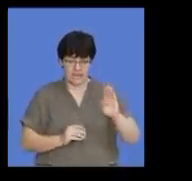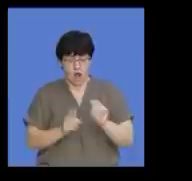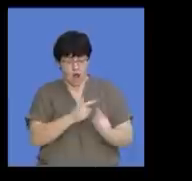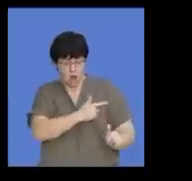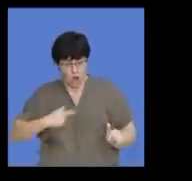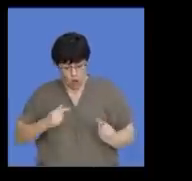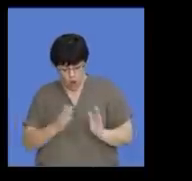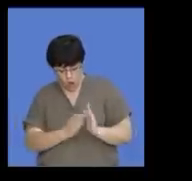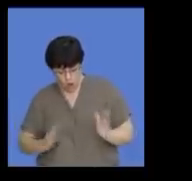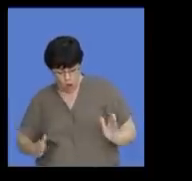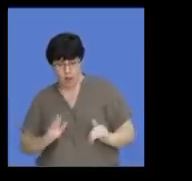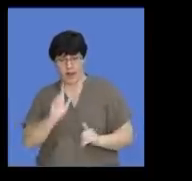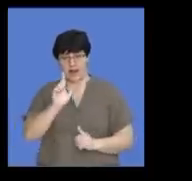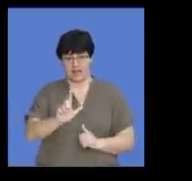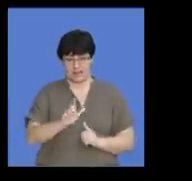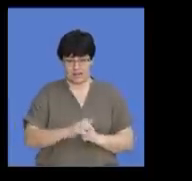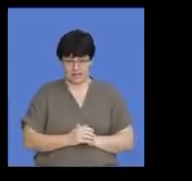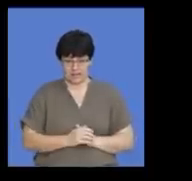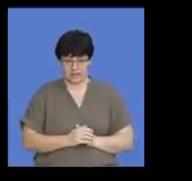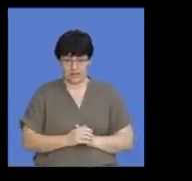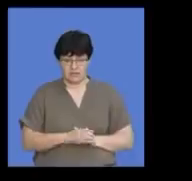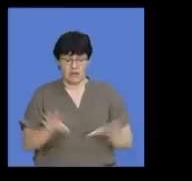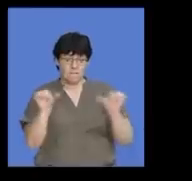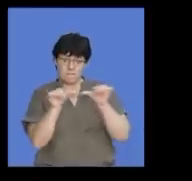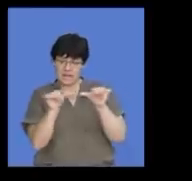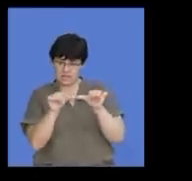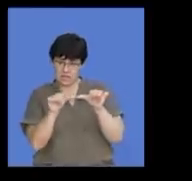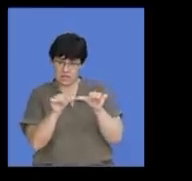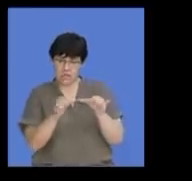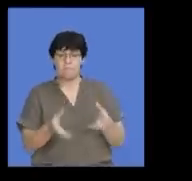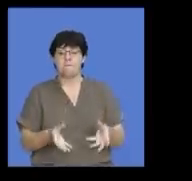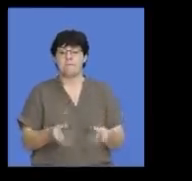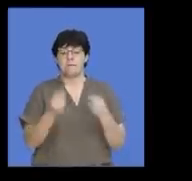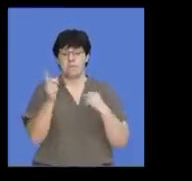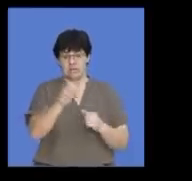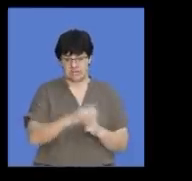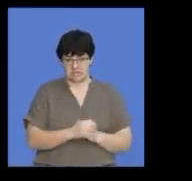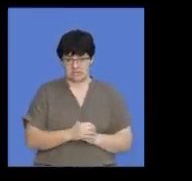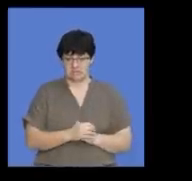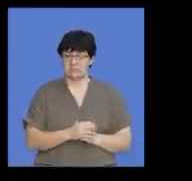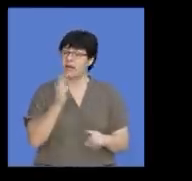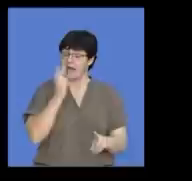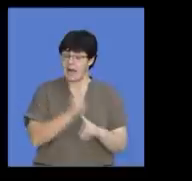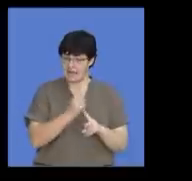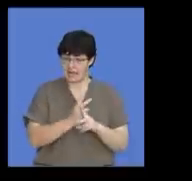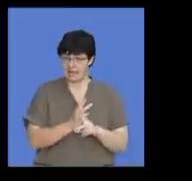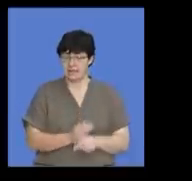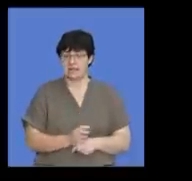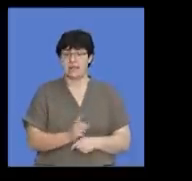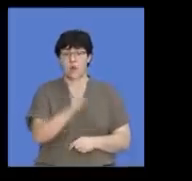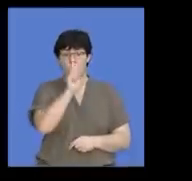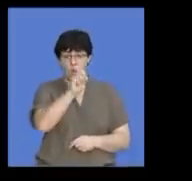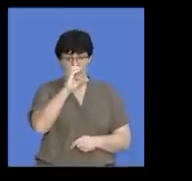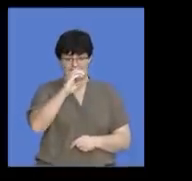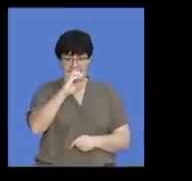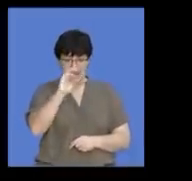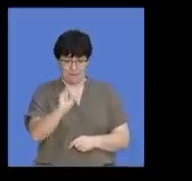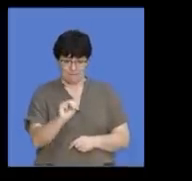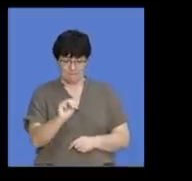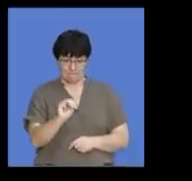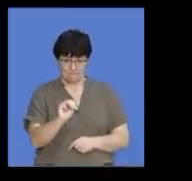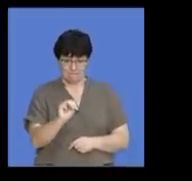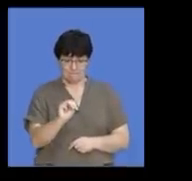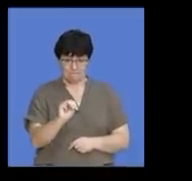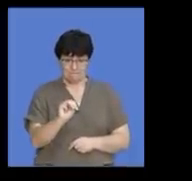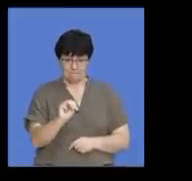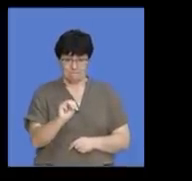longer side is the length. Upon measuring, I get the following. Again, 1 centimeter for